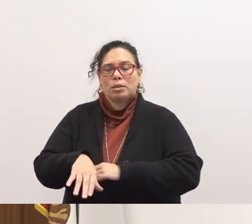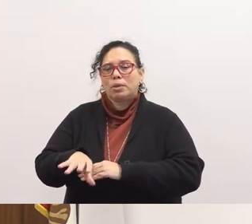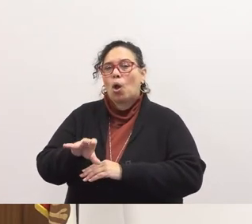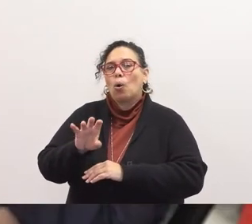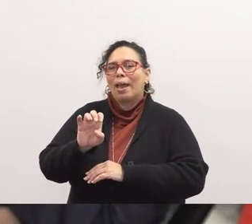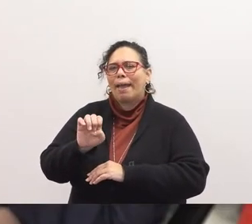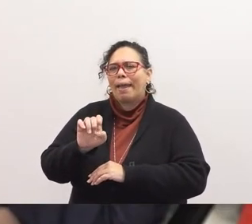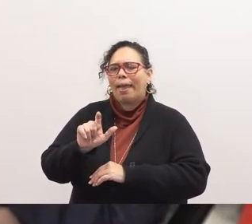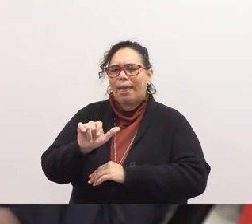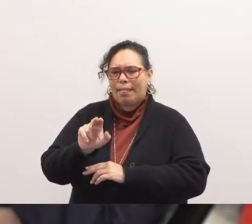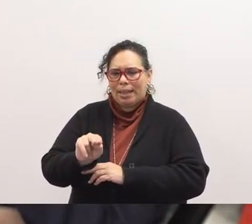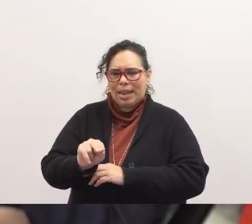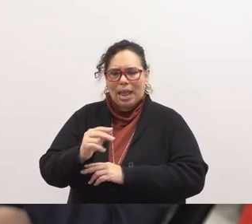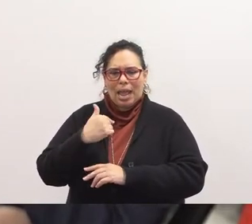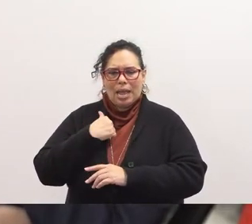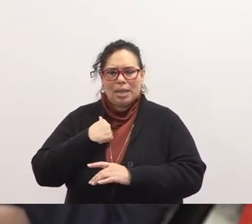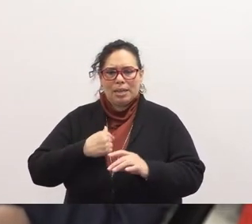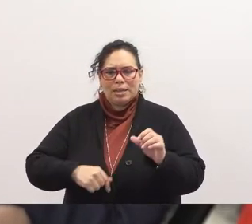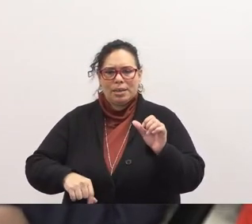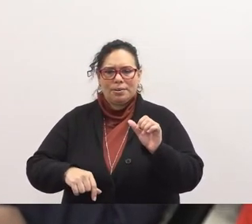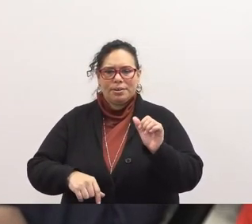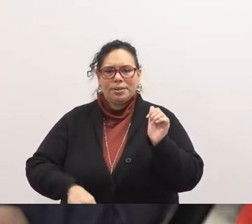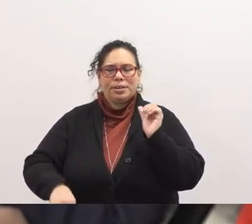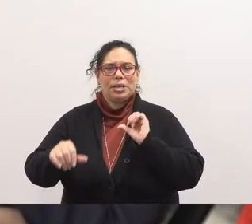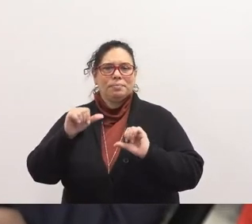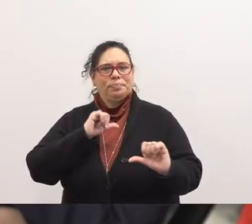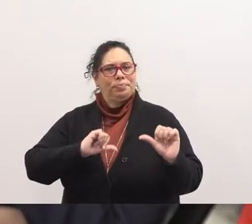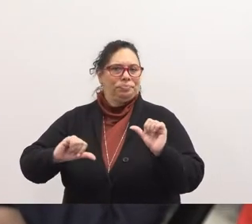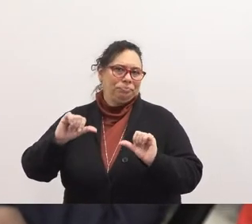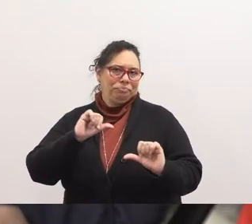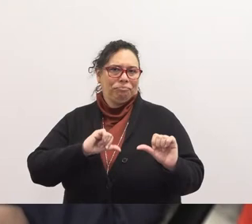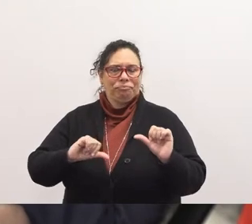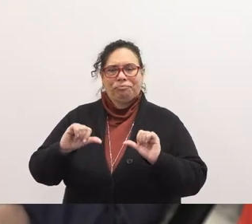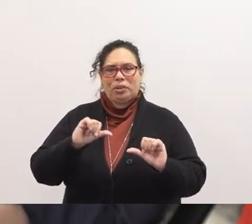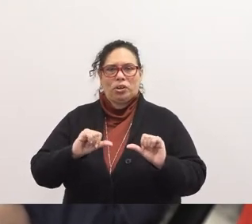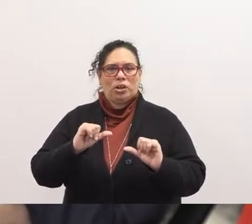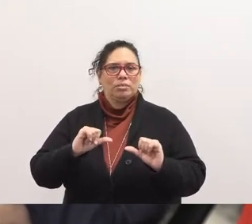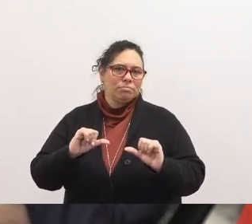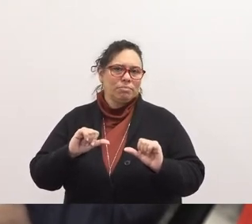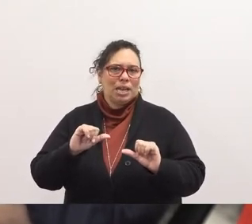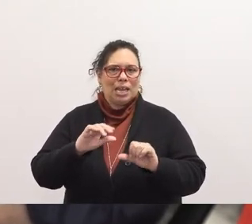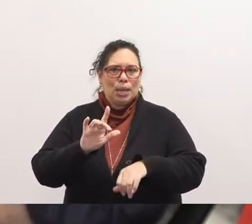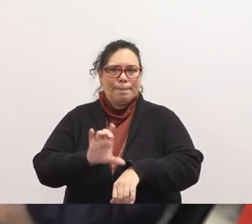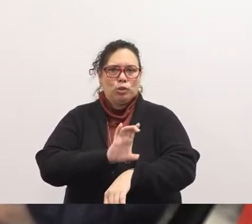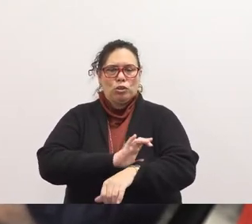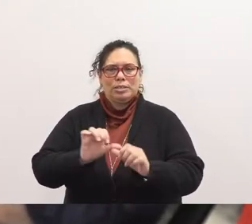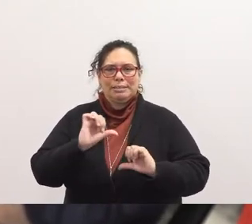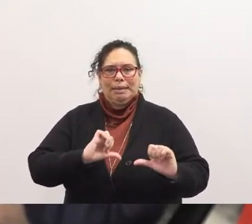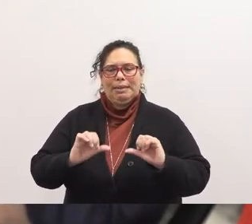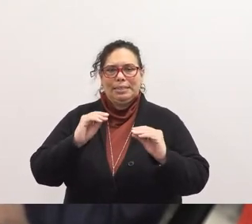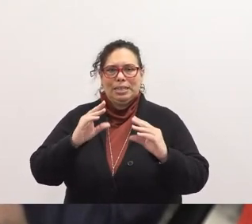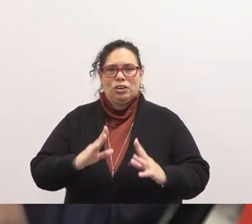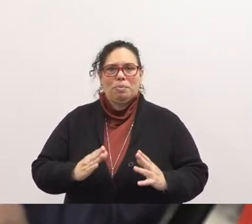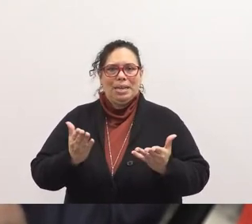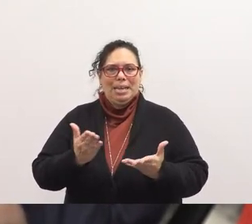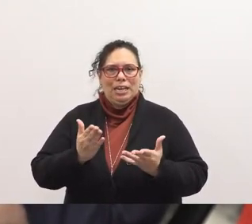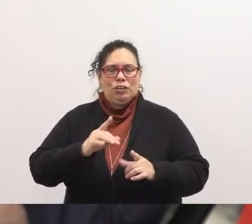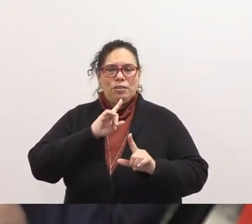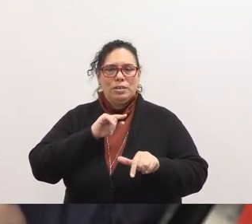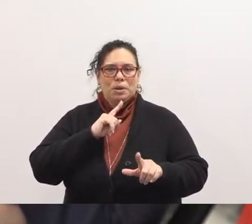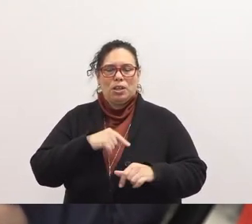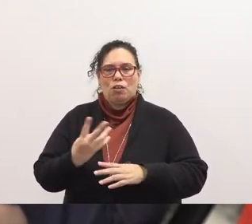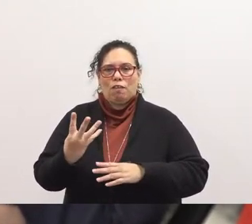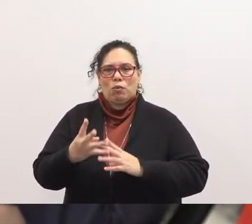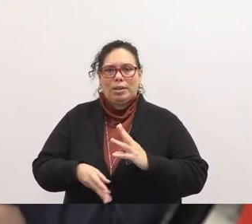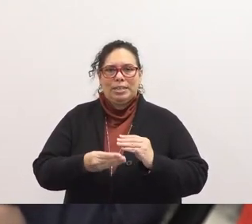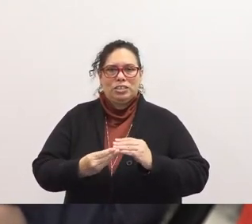and I'm the computer science teacher at California Academy of Mathematics and Science. I'm here today in response to the proposed 4 additional days to spend